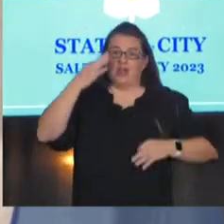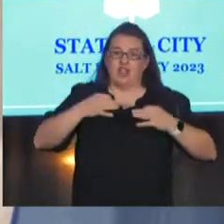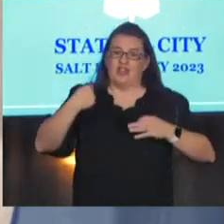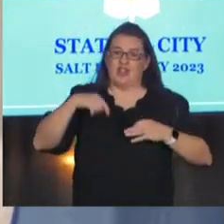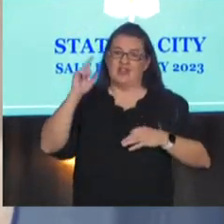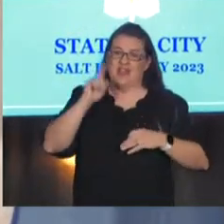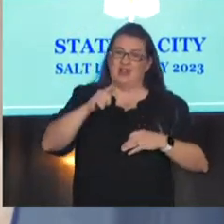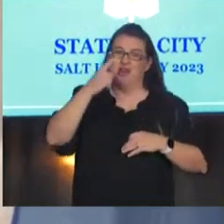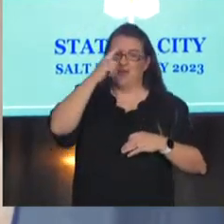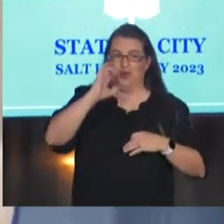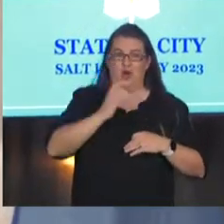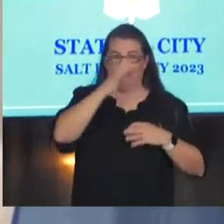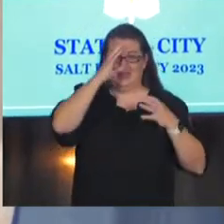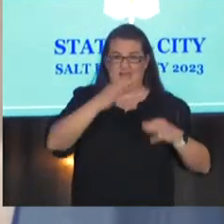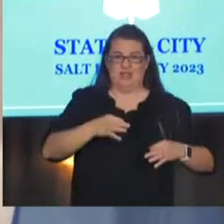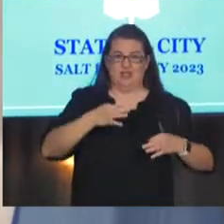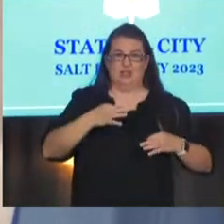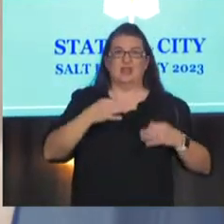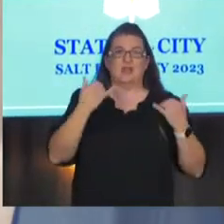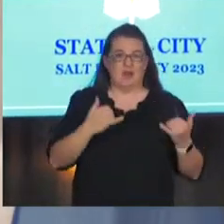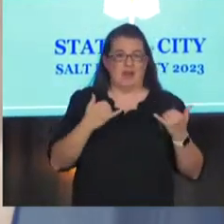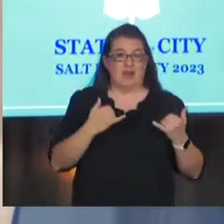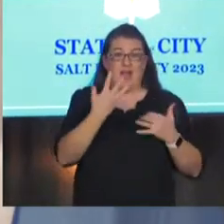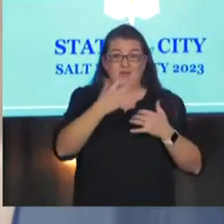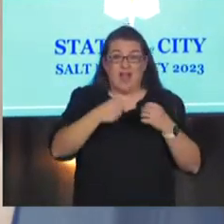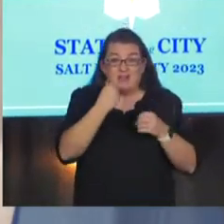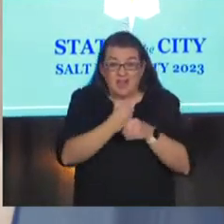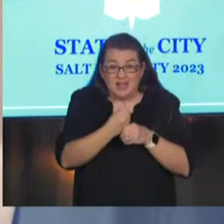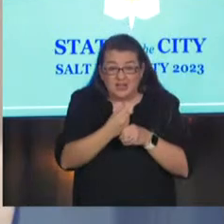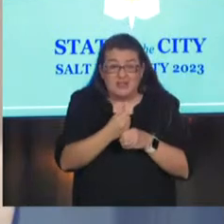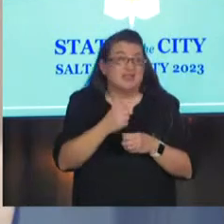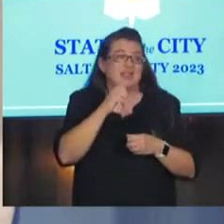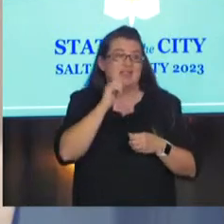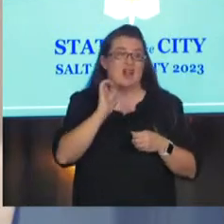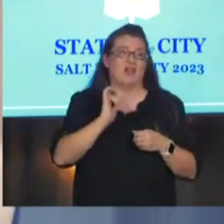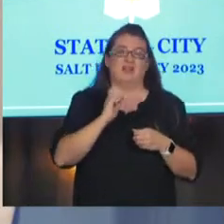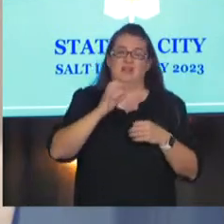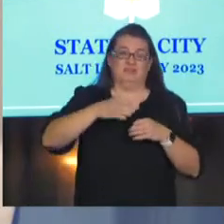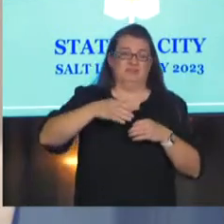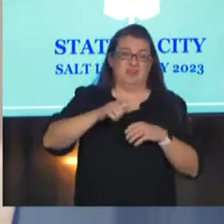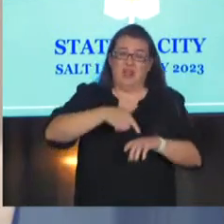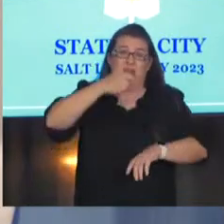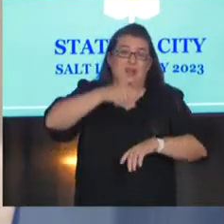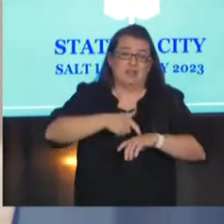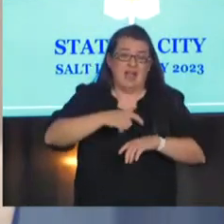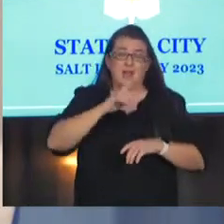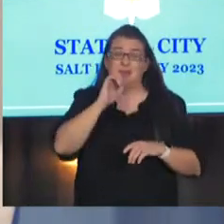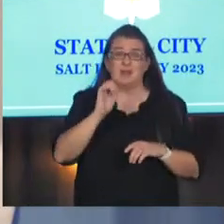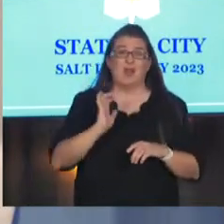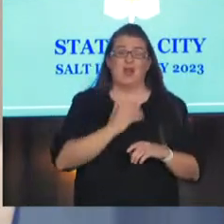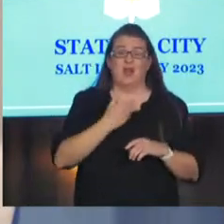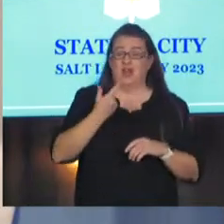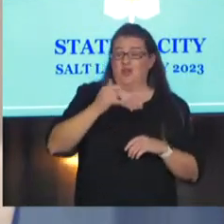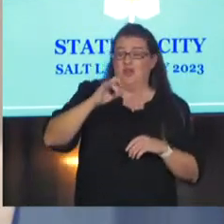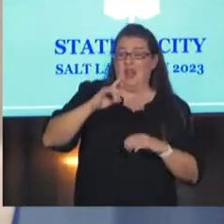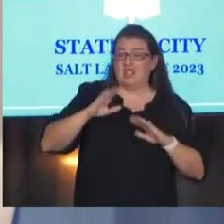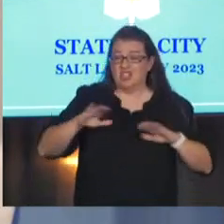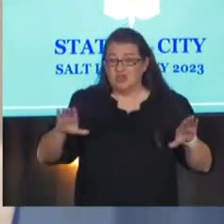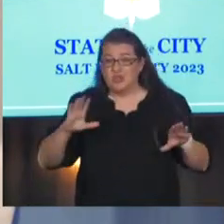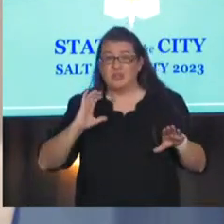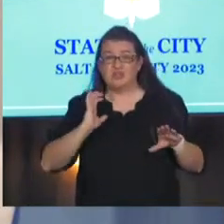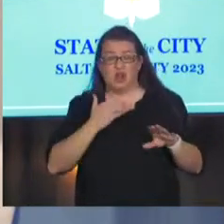And 5 years is not a long time, so it won't actually be our grandkids or our kids who judge us, because we'll be able to judge